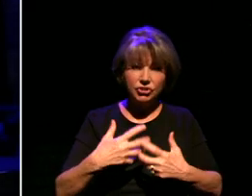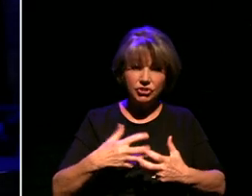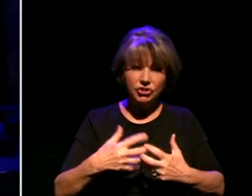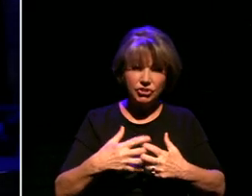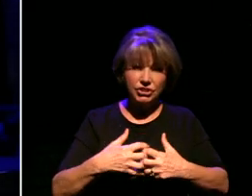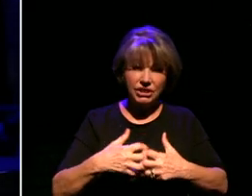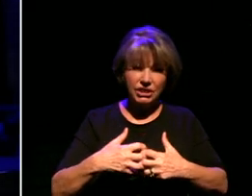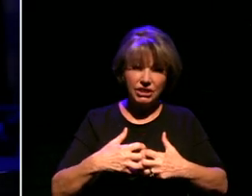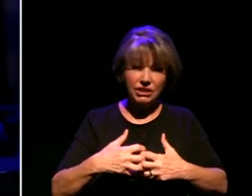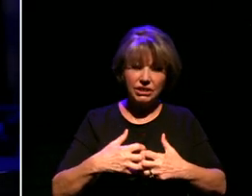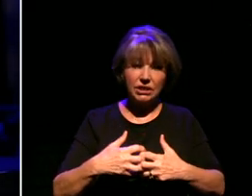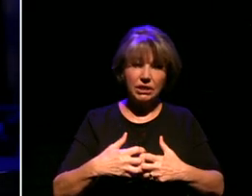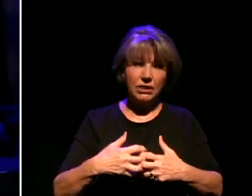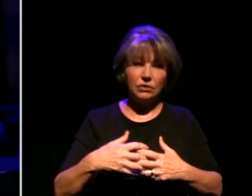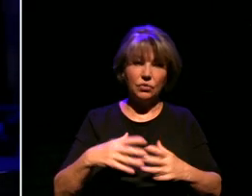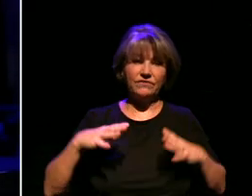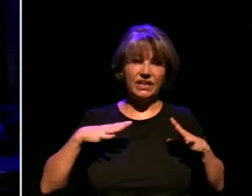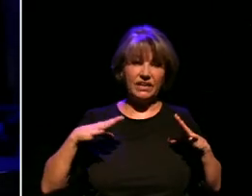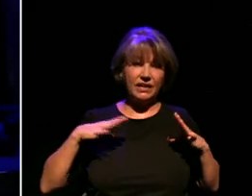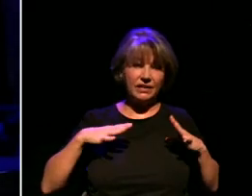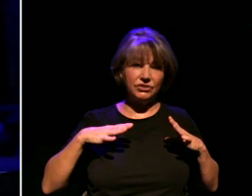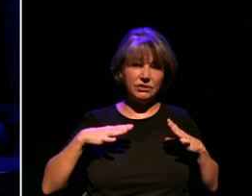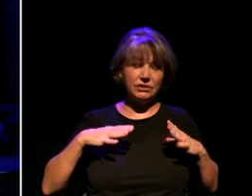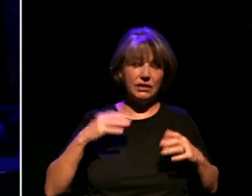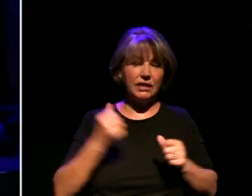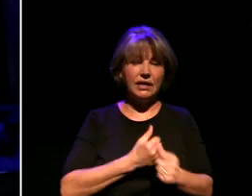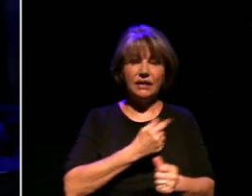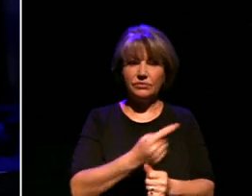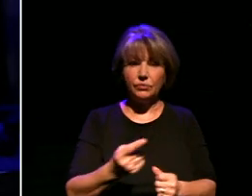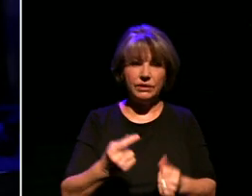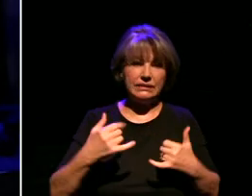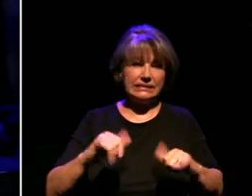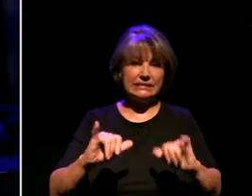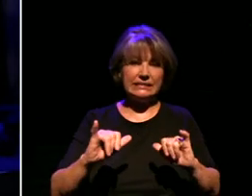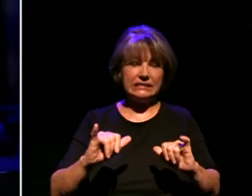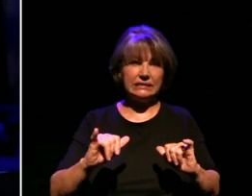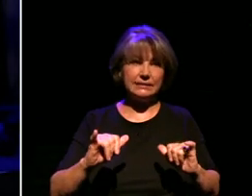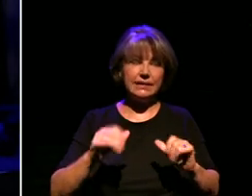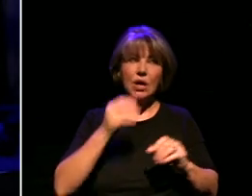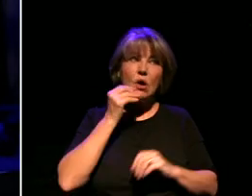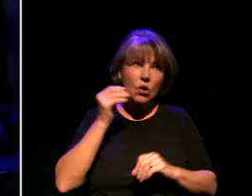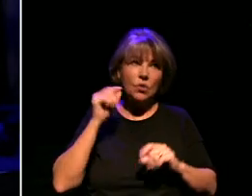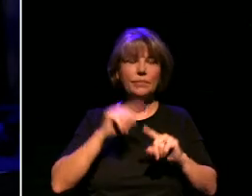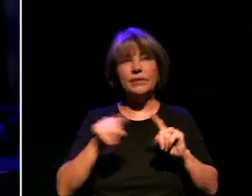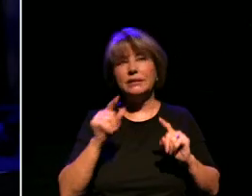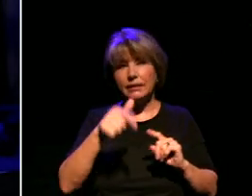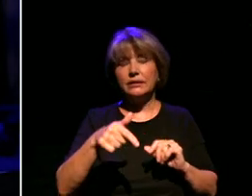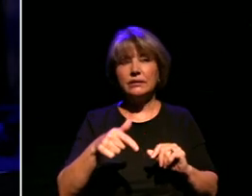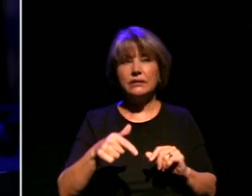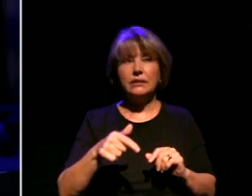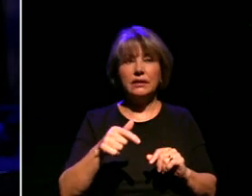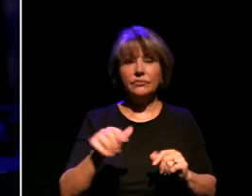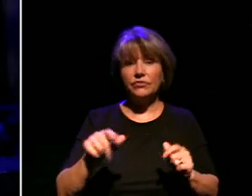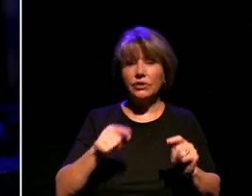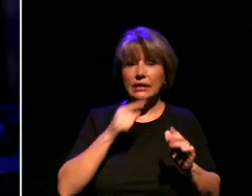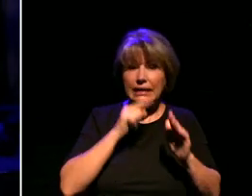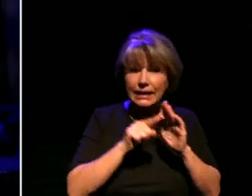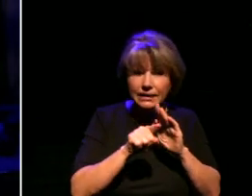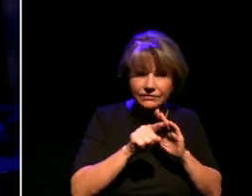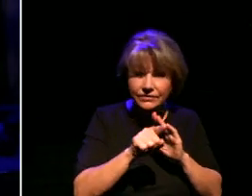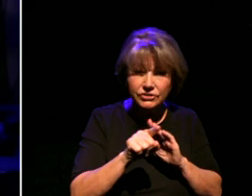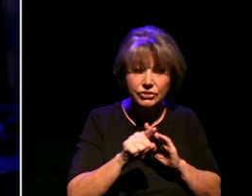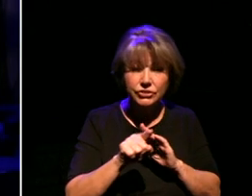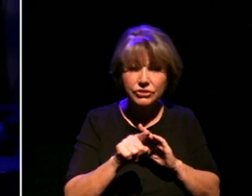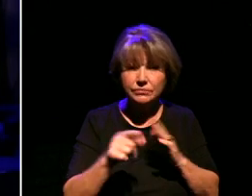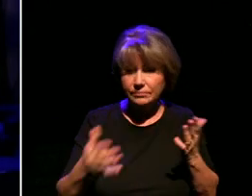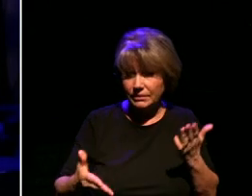that everybody is still closer to home, or an adventure that you want to take, or an upgrade, or here's probably something that's real close to